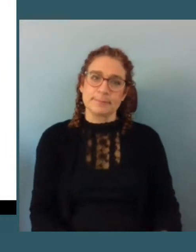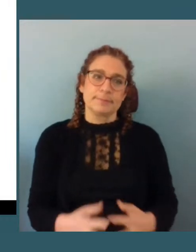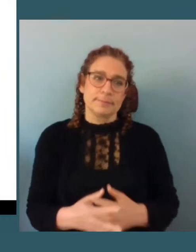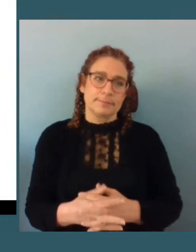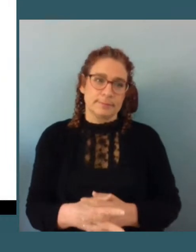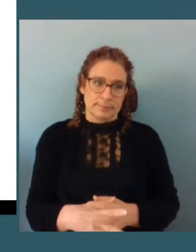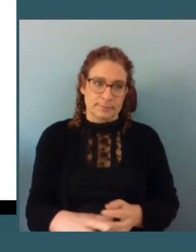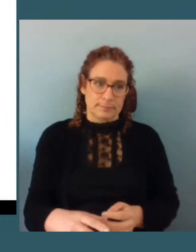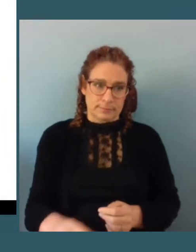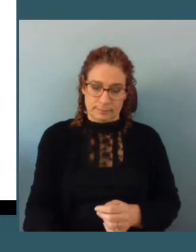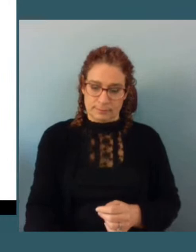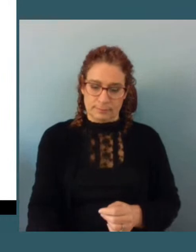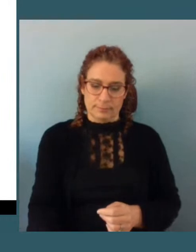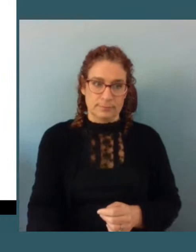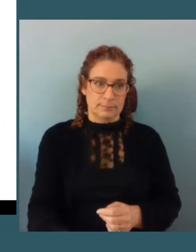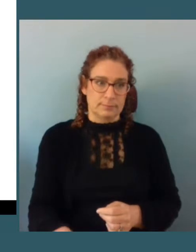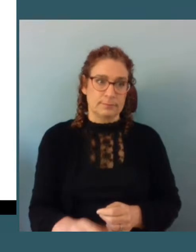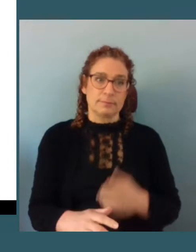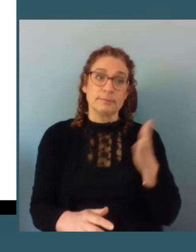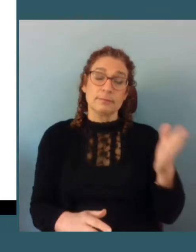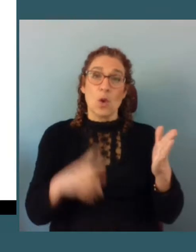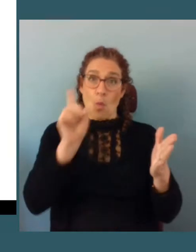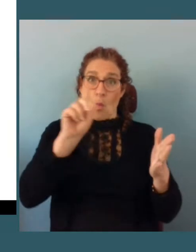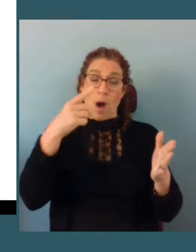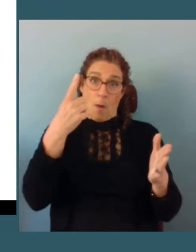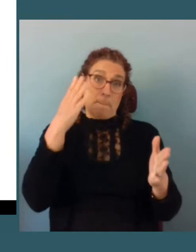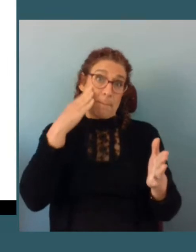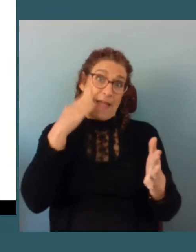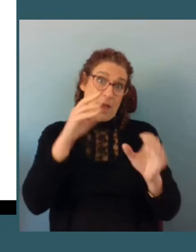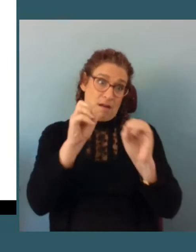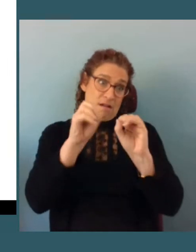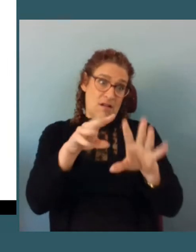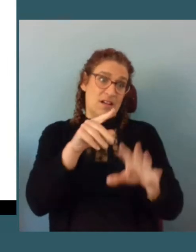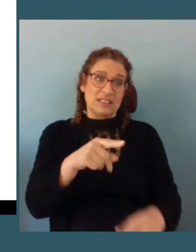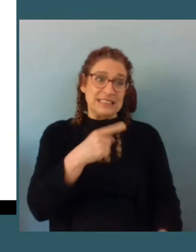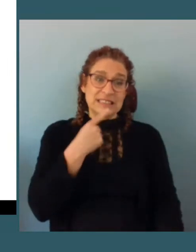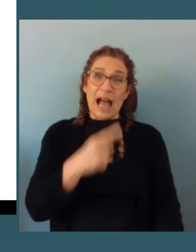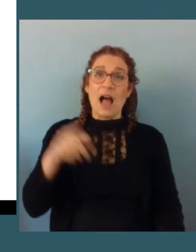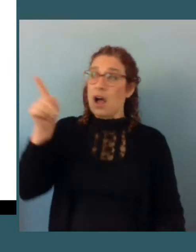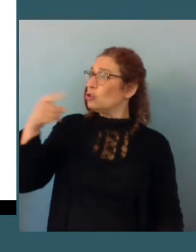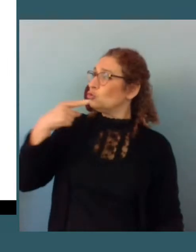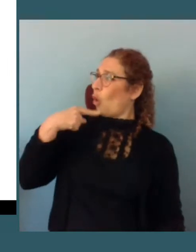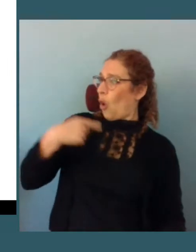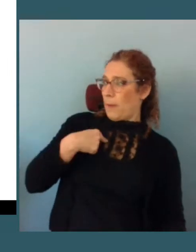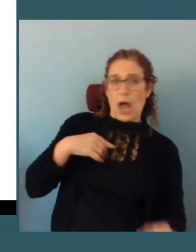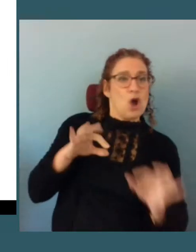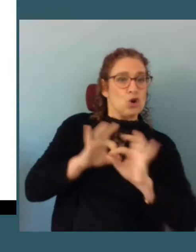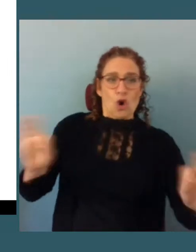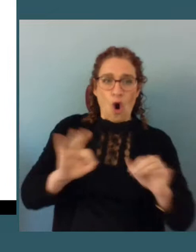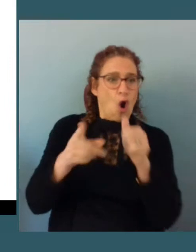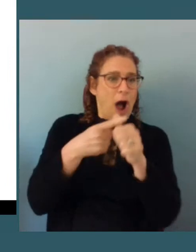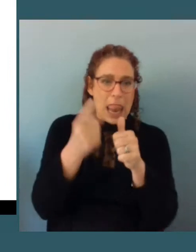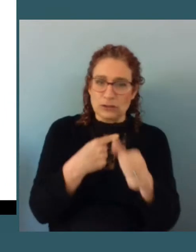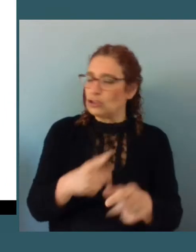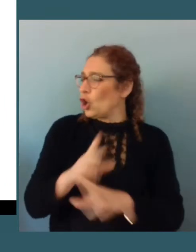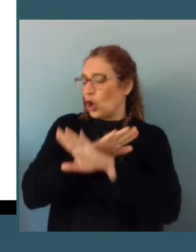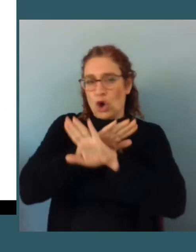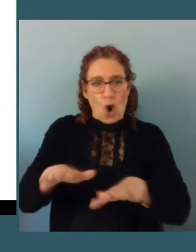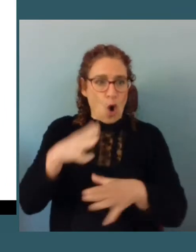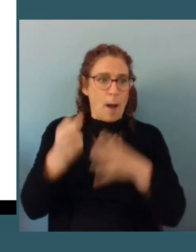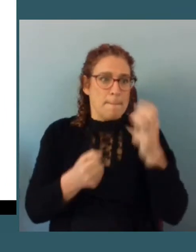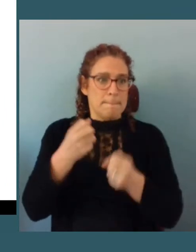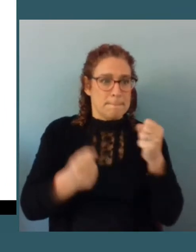Here's a quote from a mother from the survey: told it wasn't an allergy and that it couldn't be milk that had caused a reaction. Suggested it was my fault